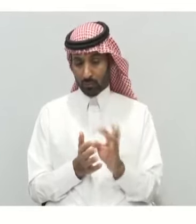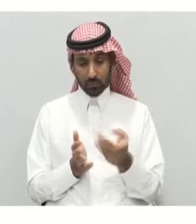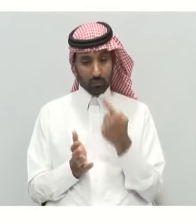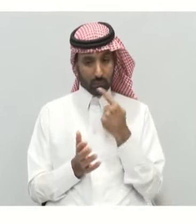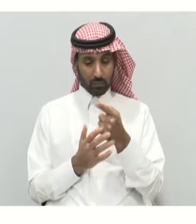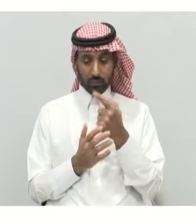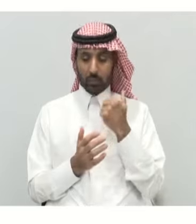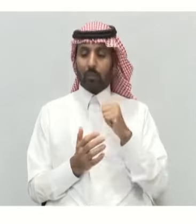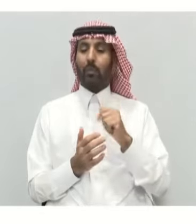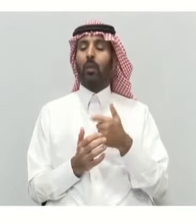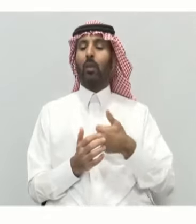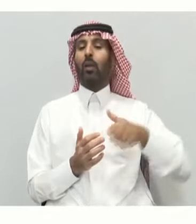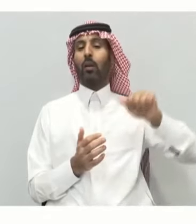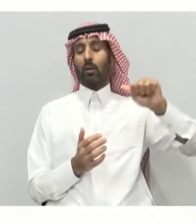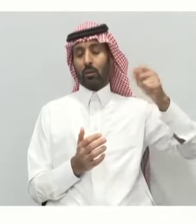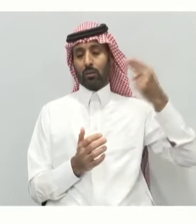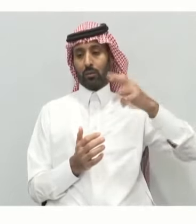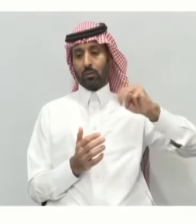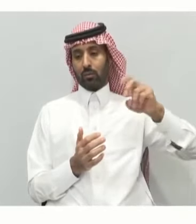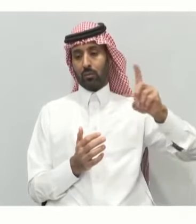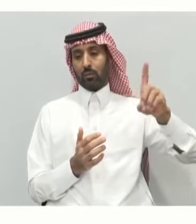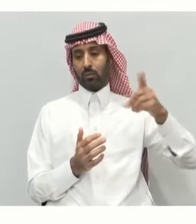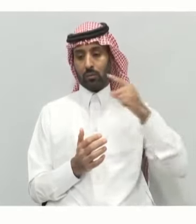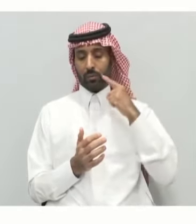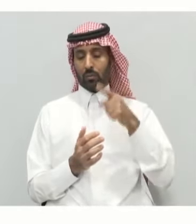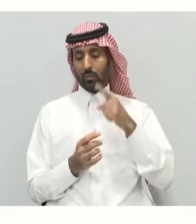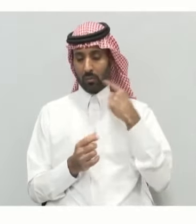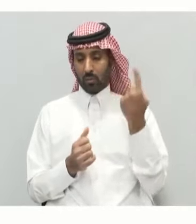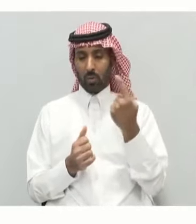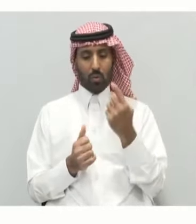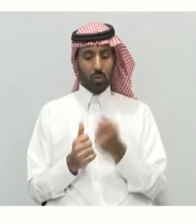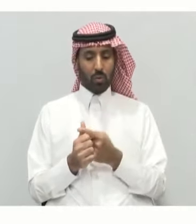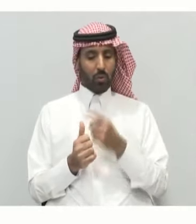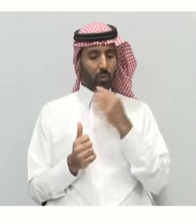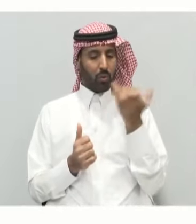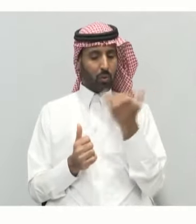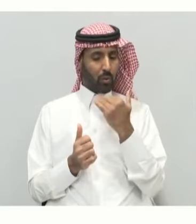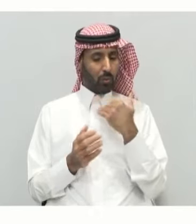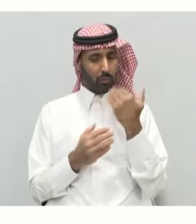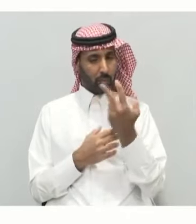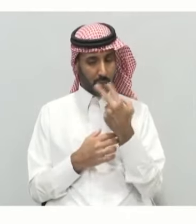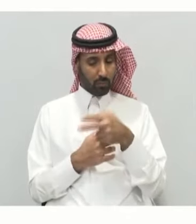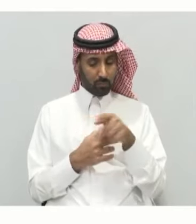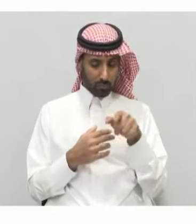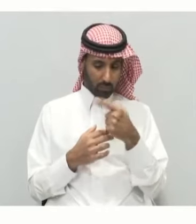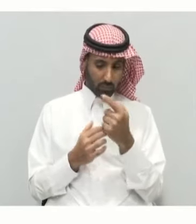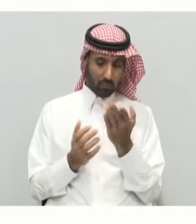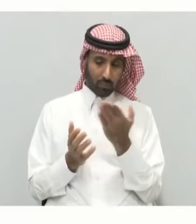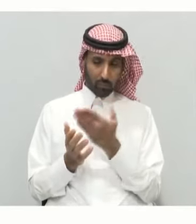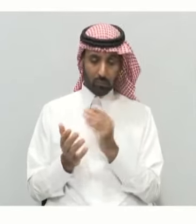if Ahmed on Sunday, on the first period, is taking English, we will see the check